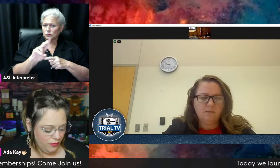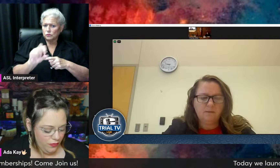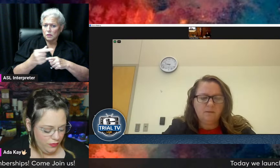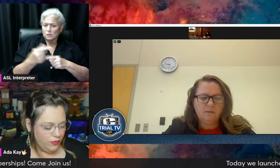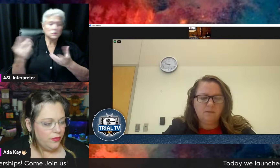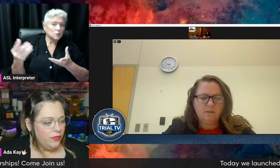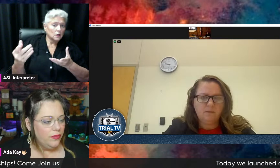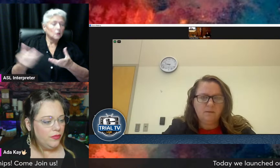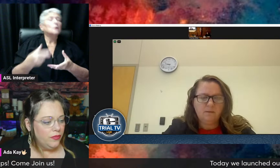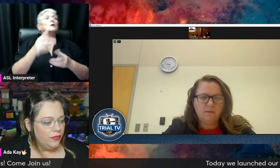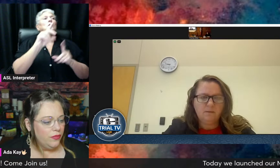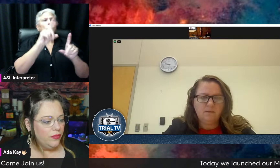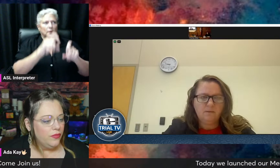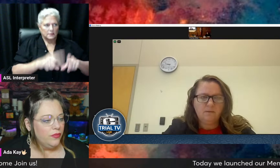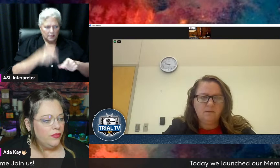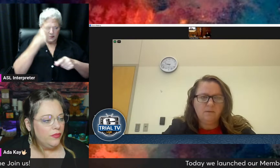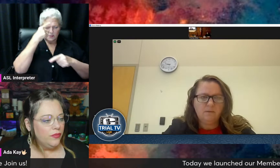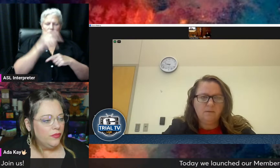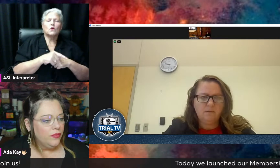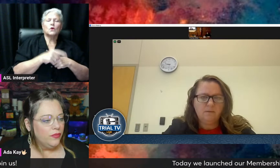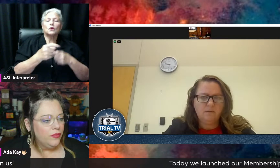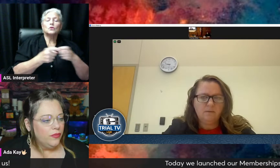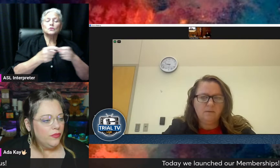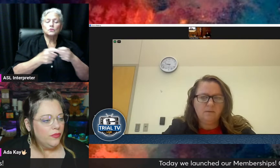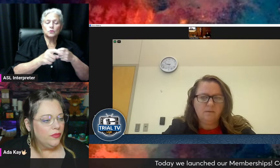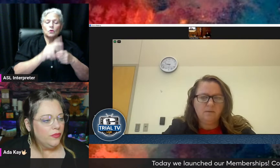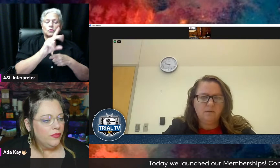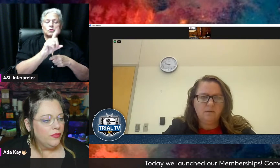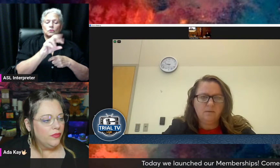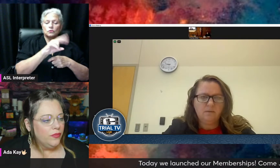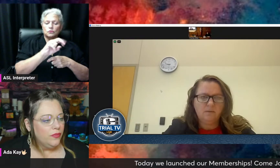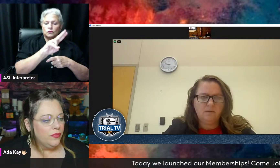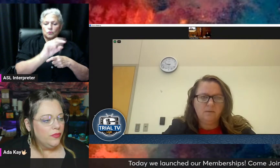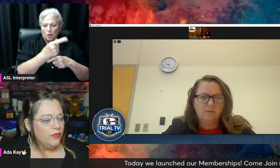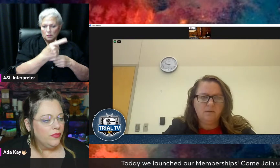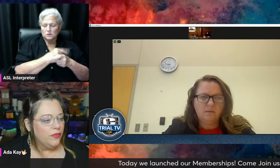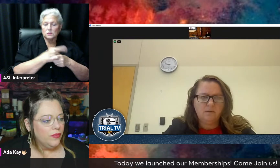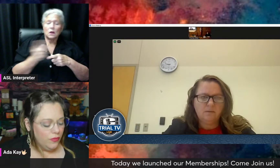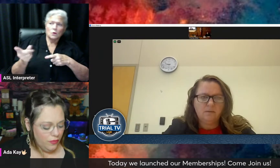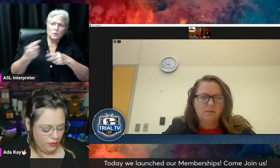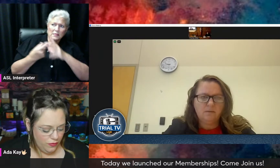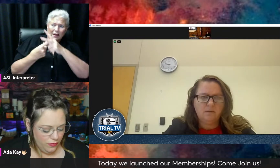Okay. Was there an initial screening done on that specimen before you